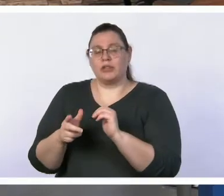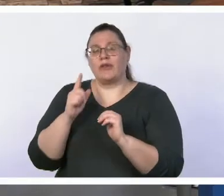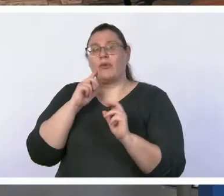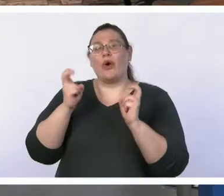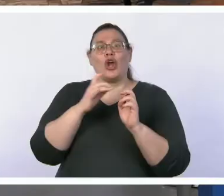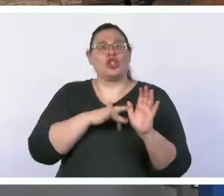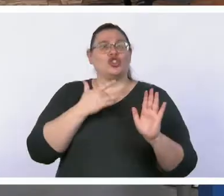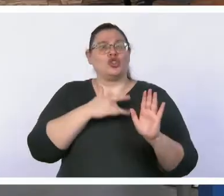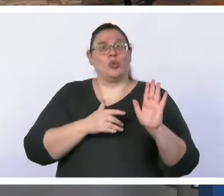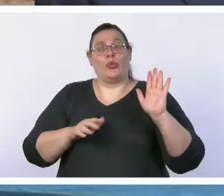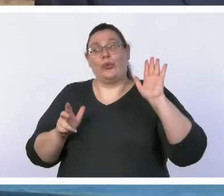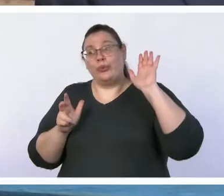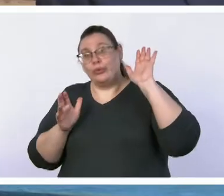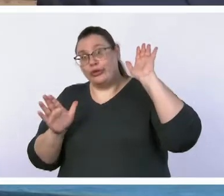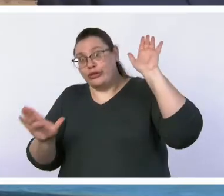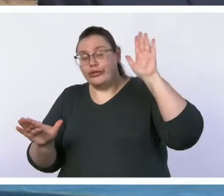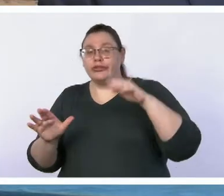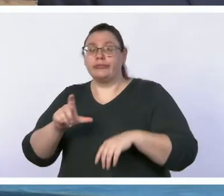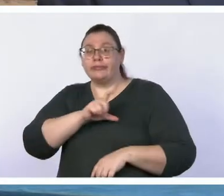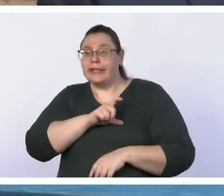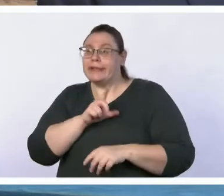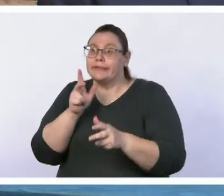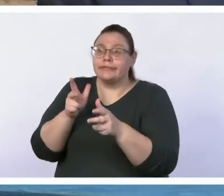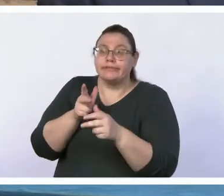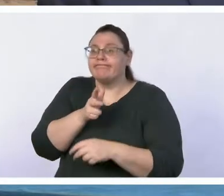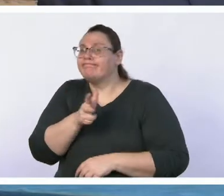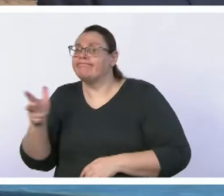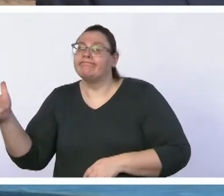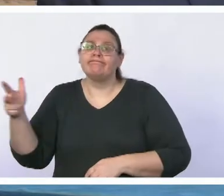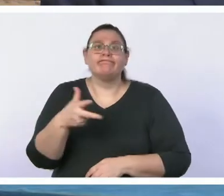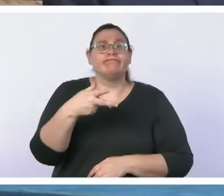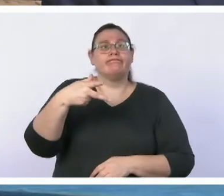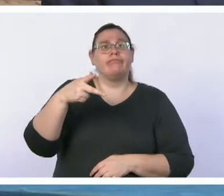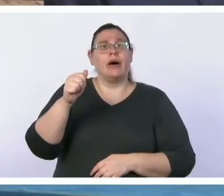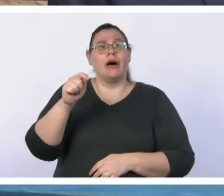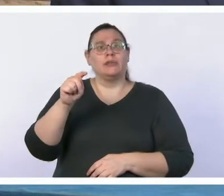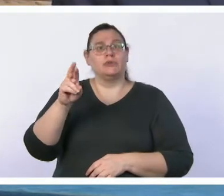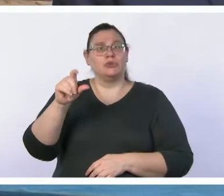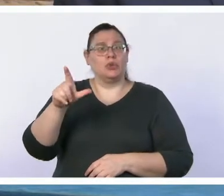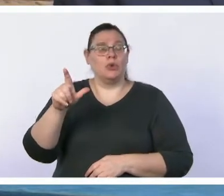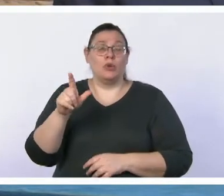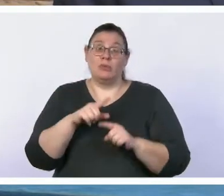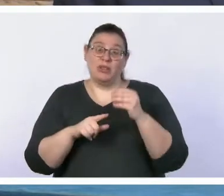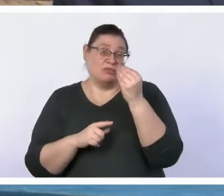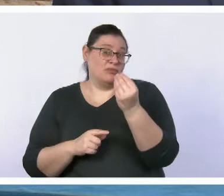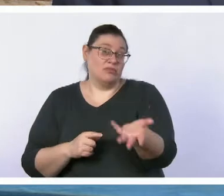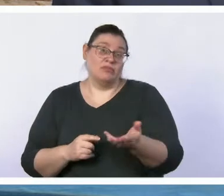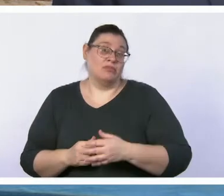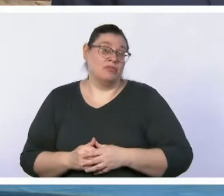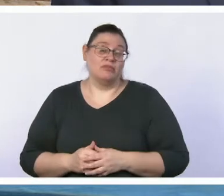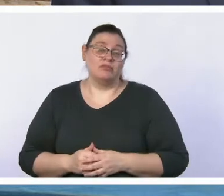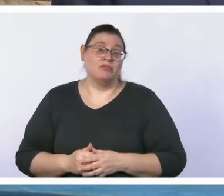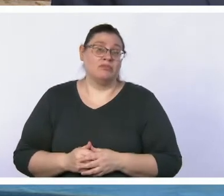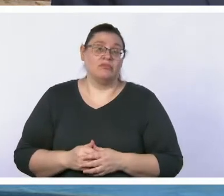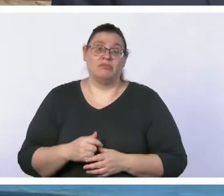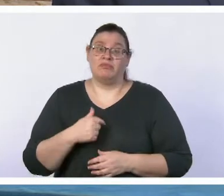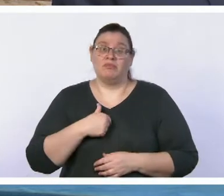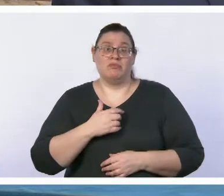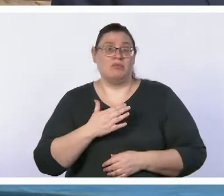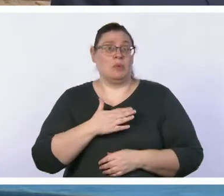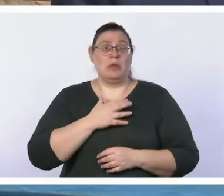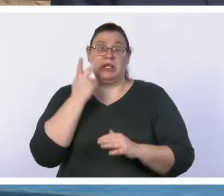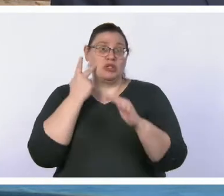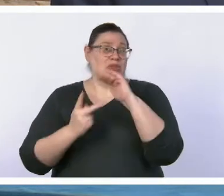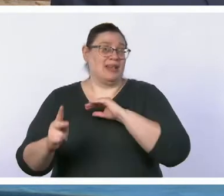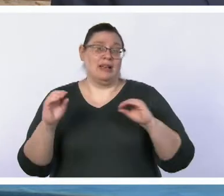and in police patrol, but I have to say that I'm not willing to start